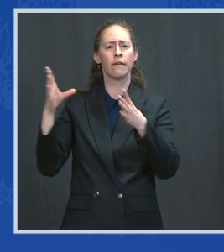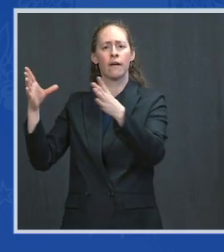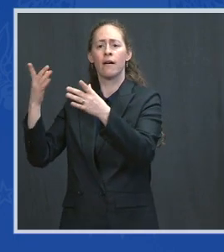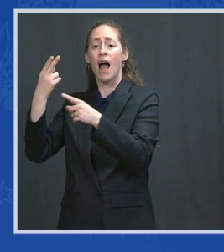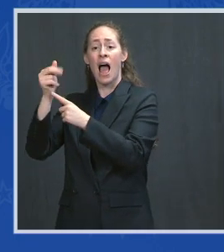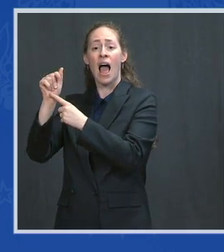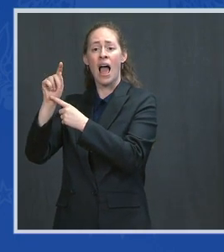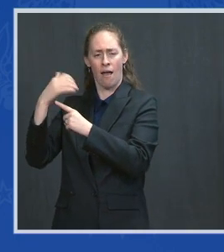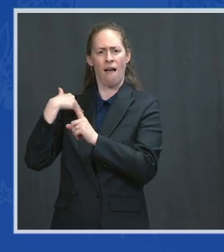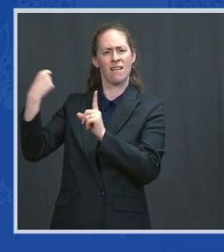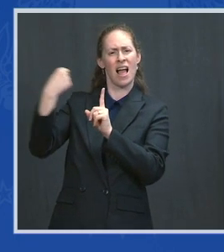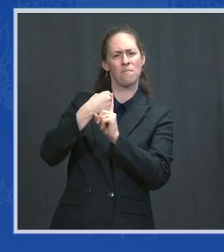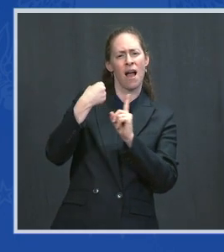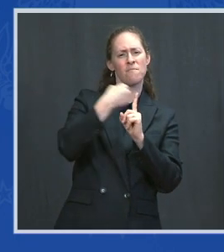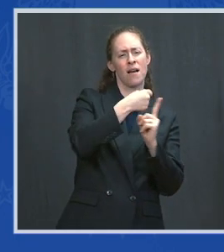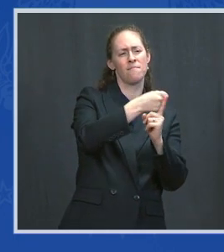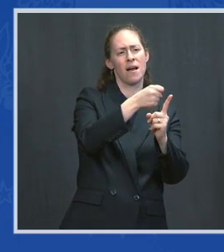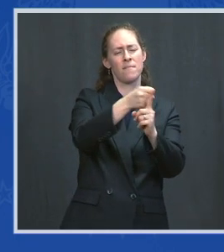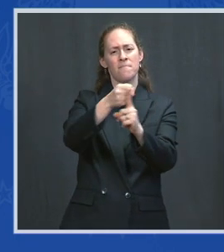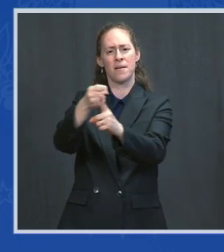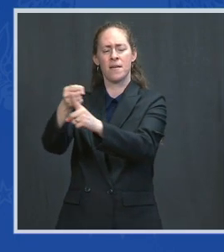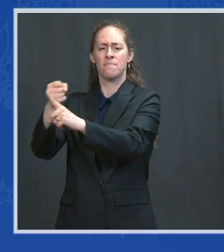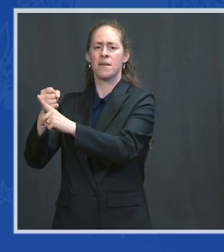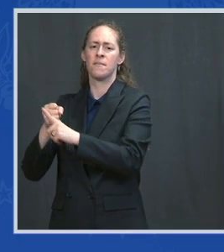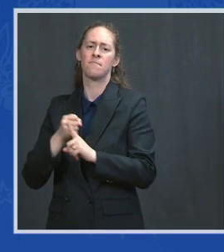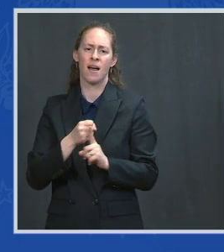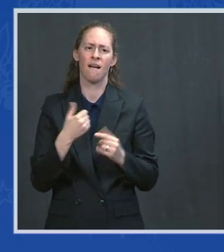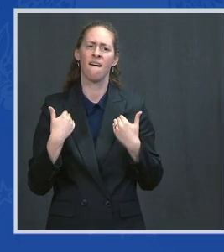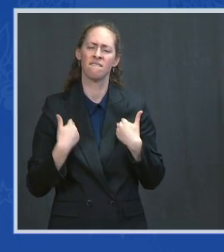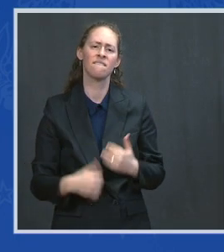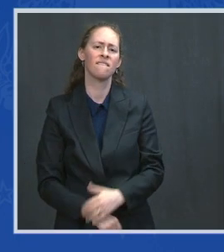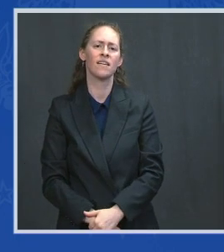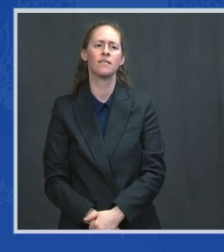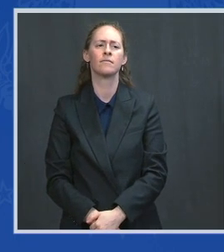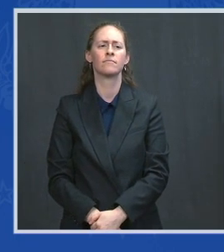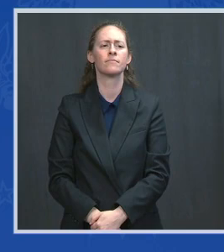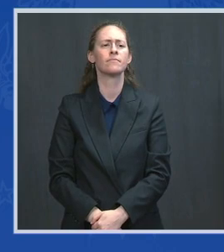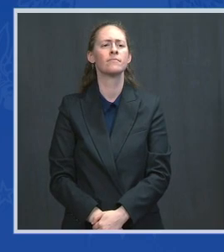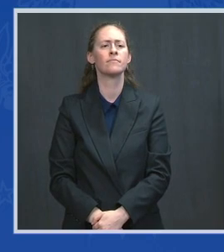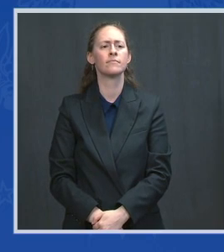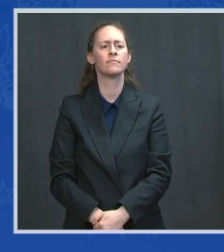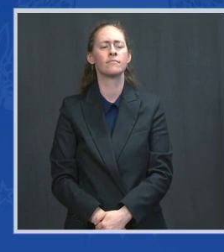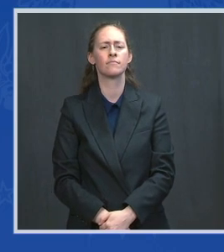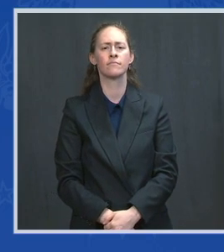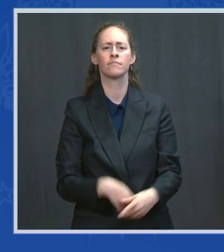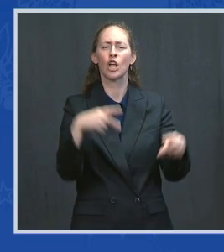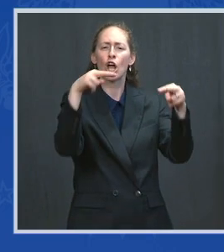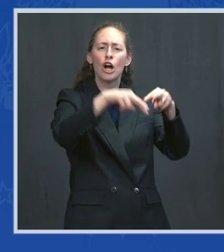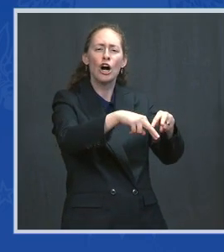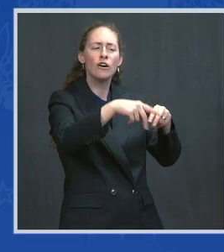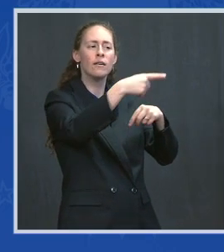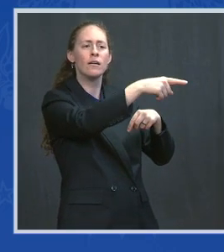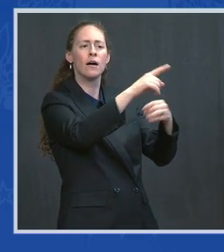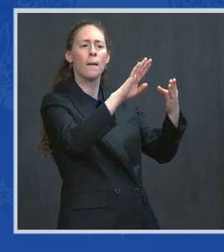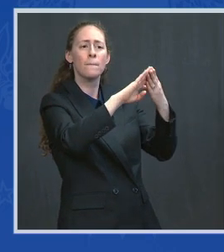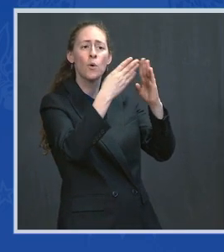cracks in the communities and children who, in fact, wouldn't have crossed their mind.